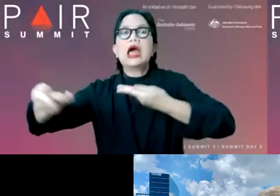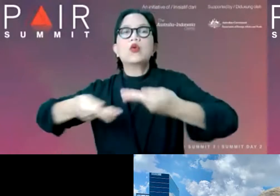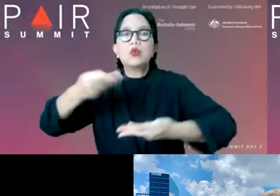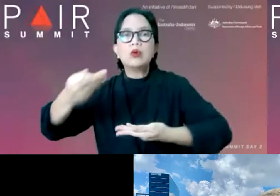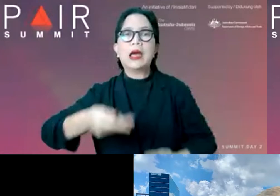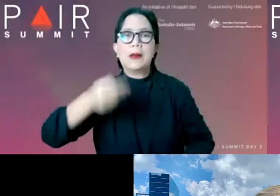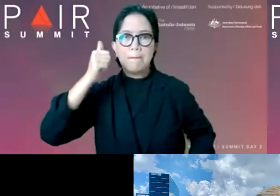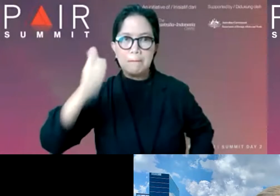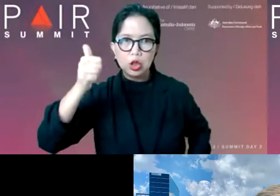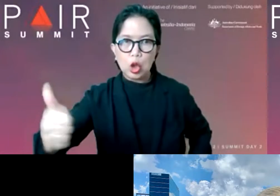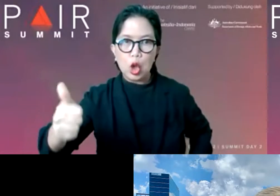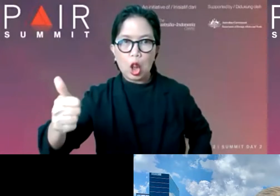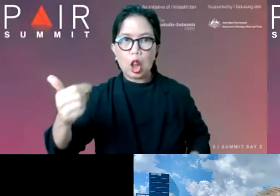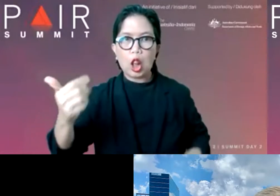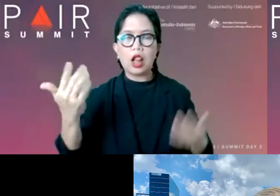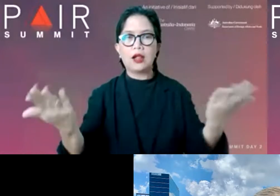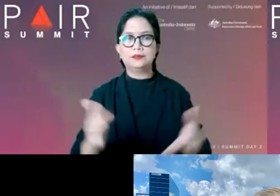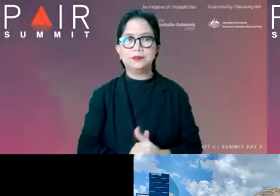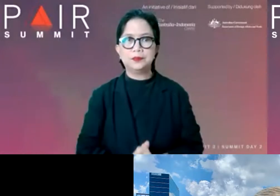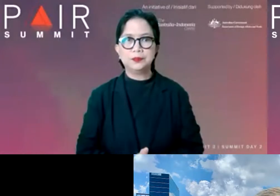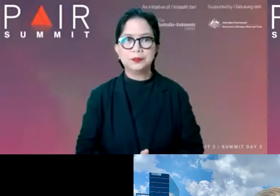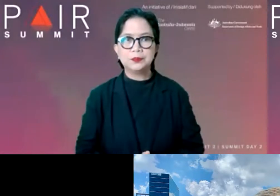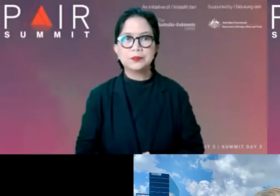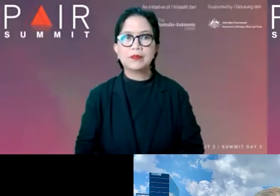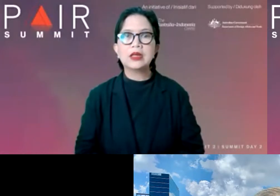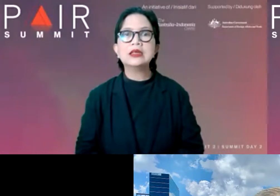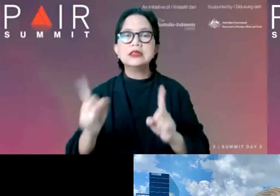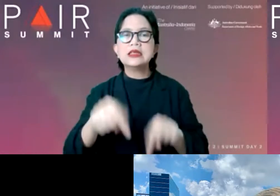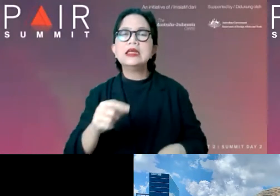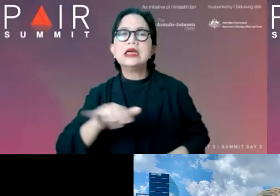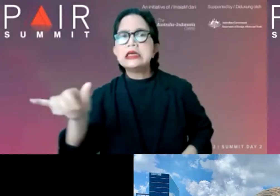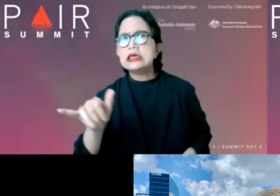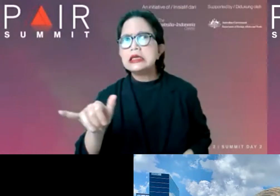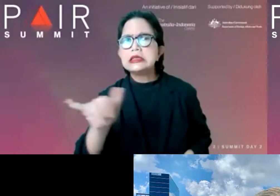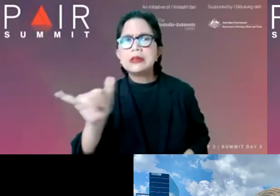the oil in the engine, if you like, is one way of looking at it, or the petrol.